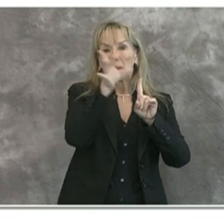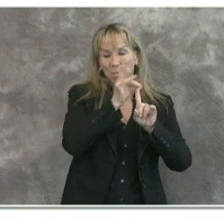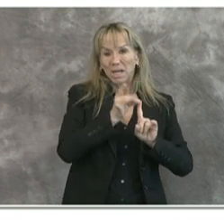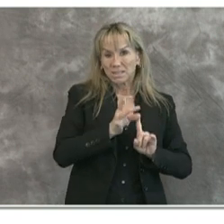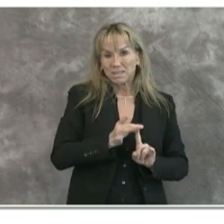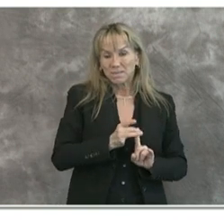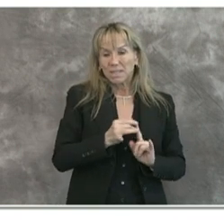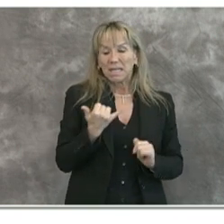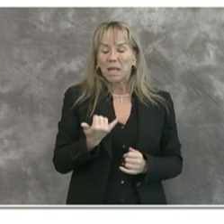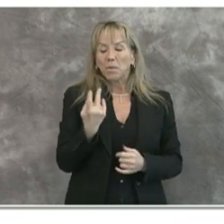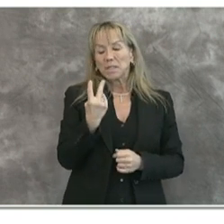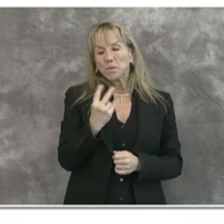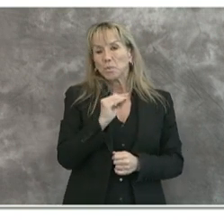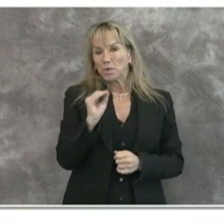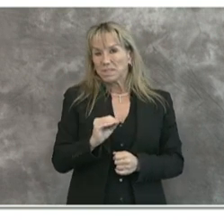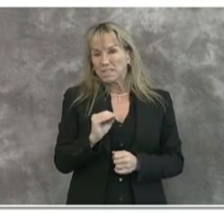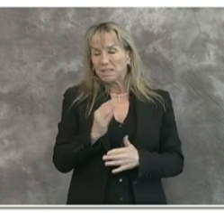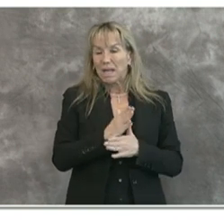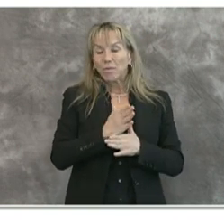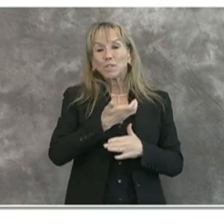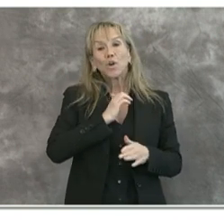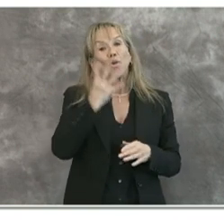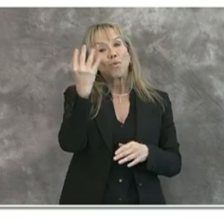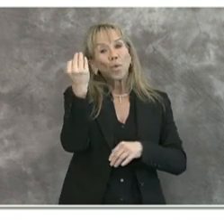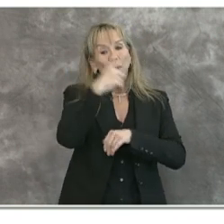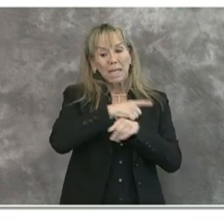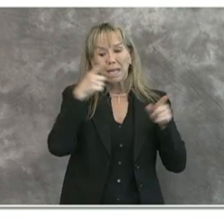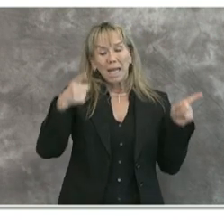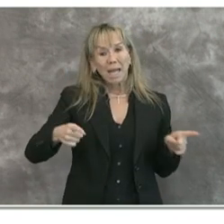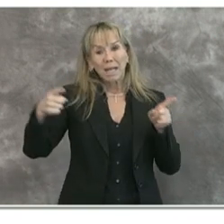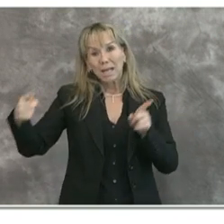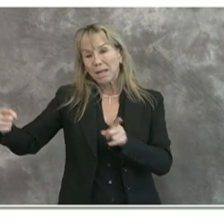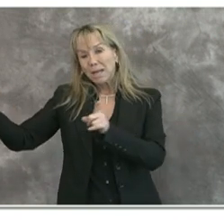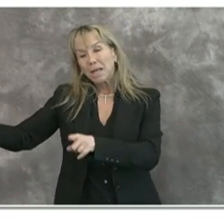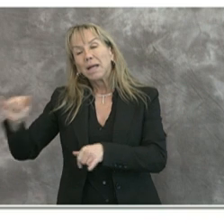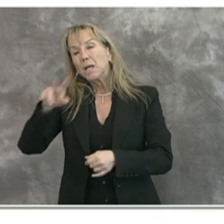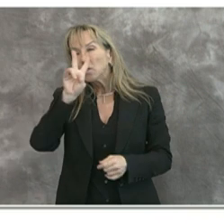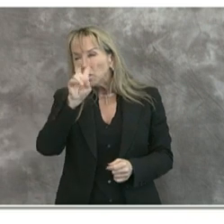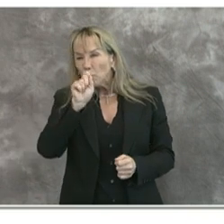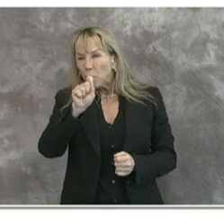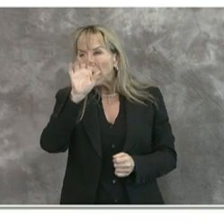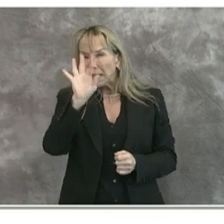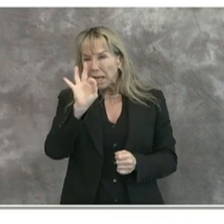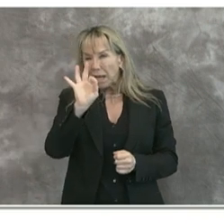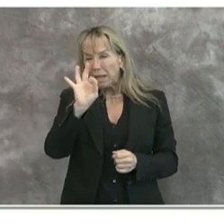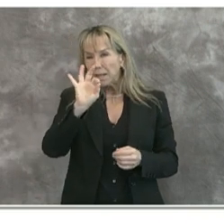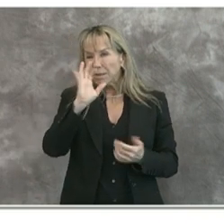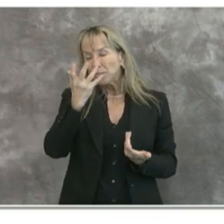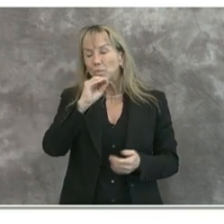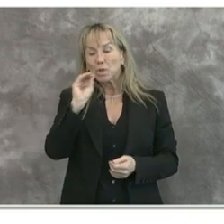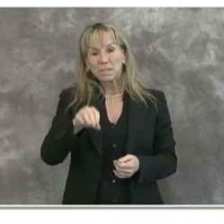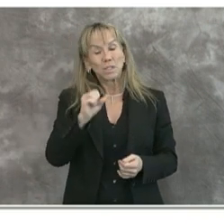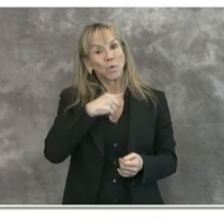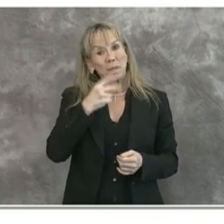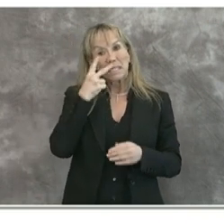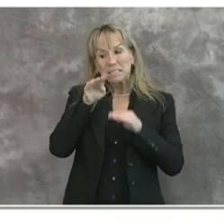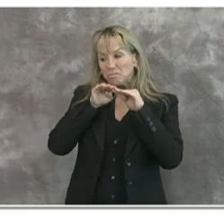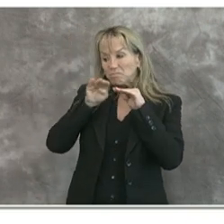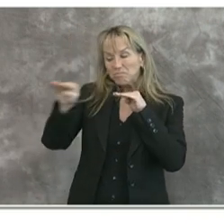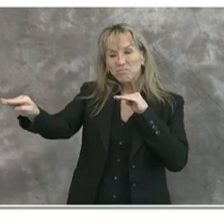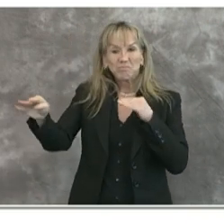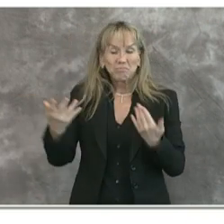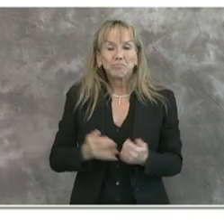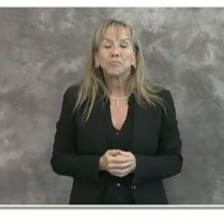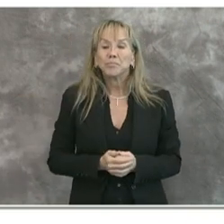for a 2% average. Our rolling 14-day average is 2.9%, and so this is certainly trending in a good